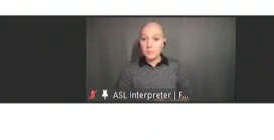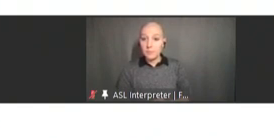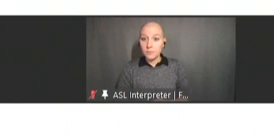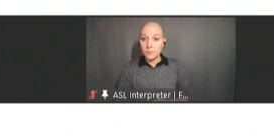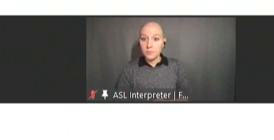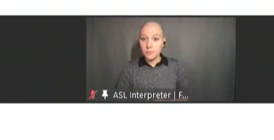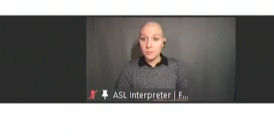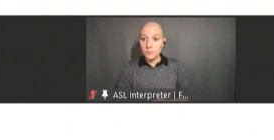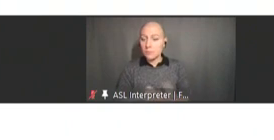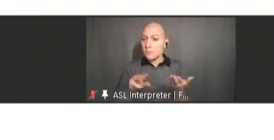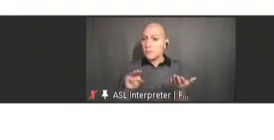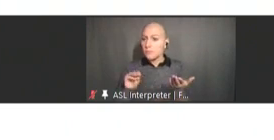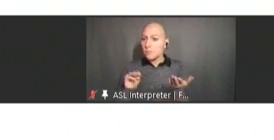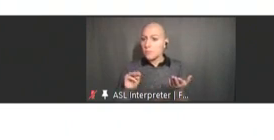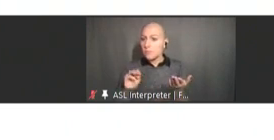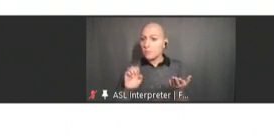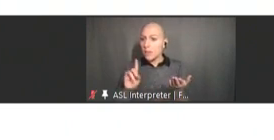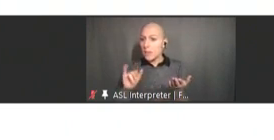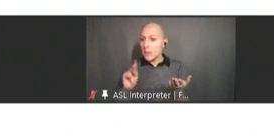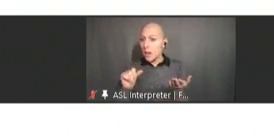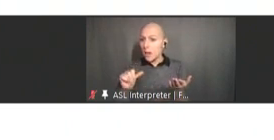Melinda, are you on with us?